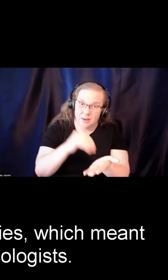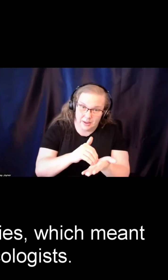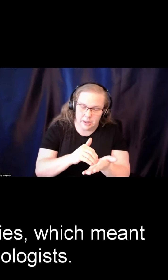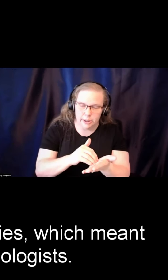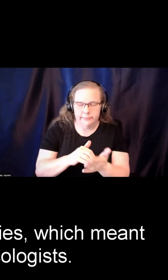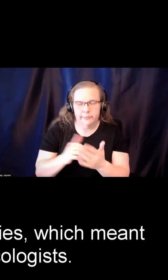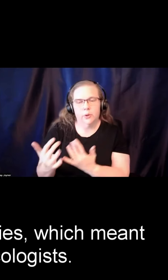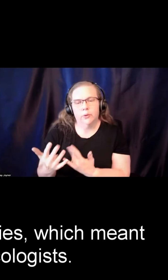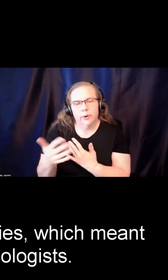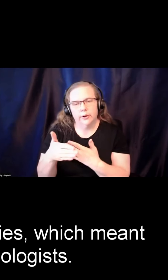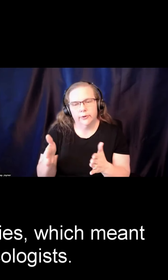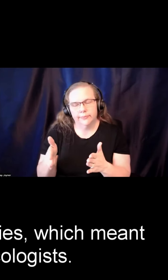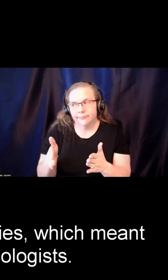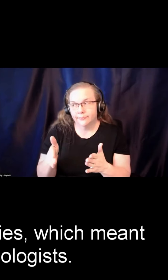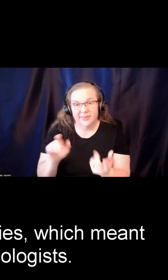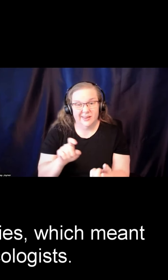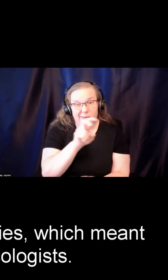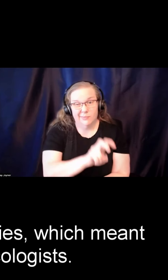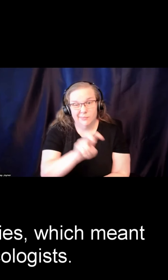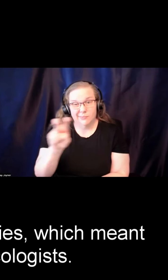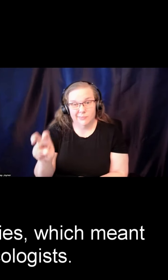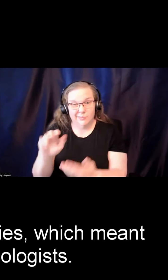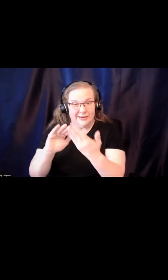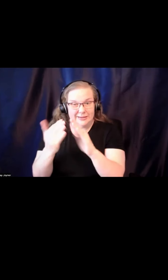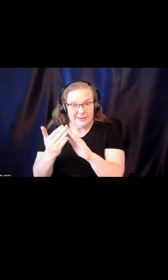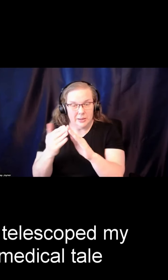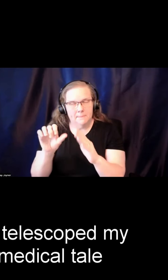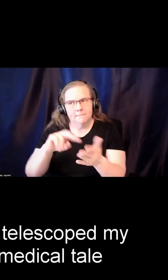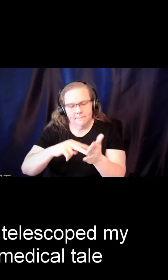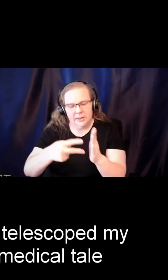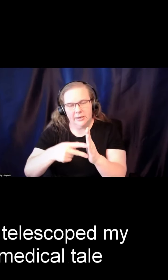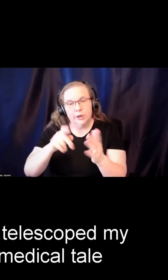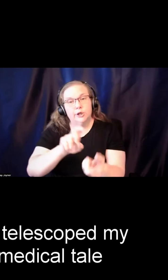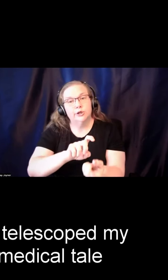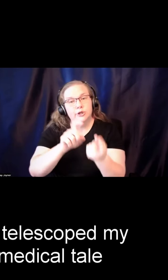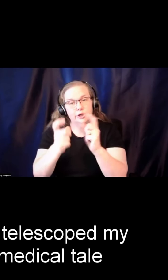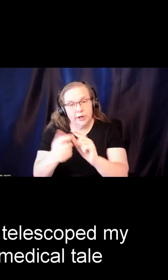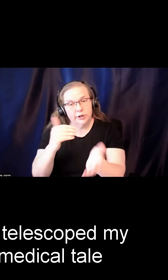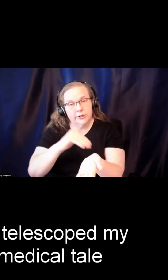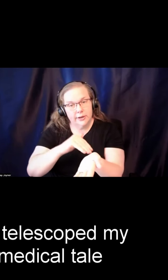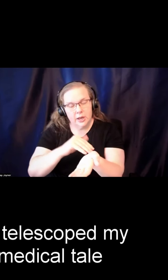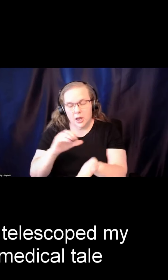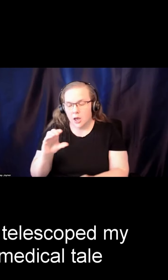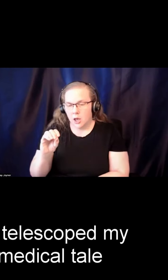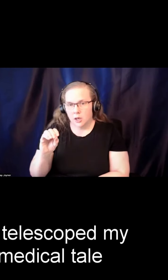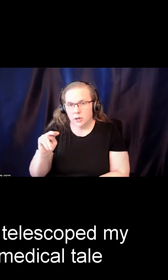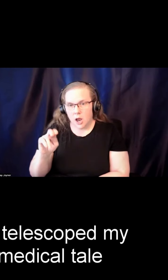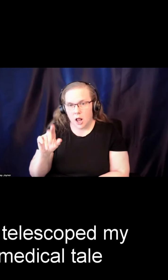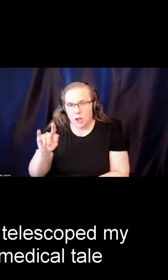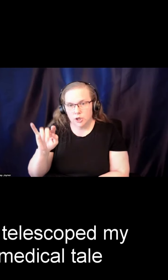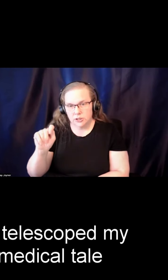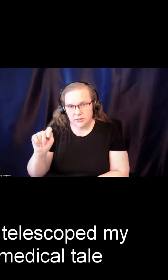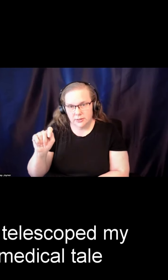I had just changed cities, which meant changing oncologists, and so, yet again, I telescoped my